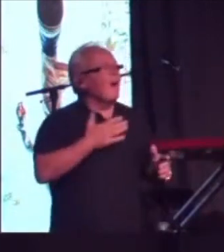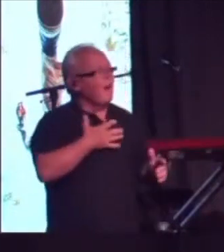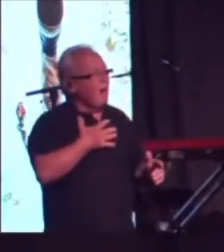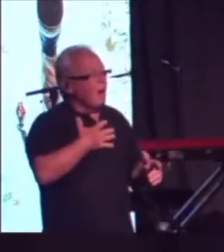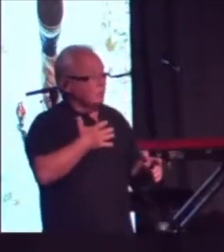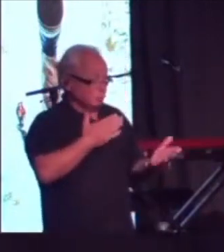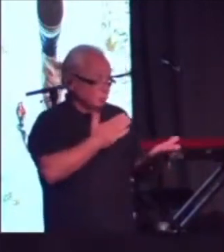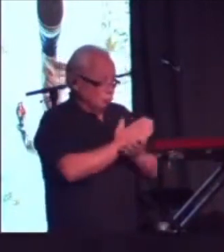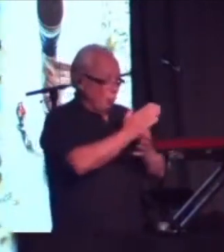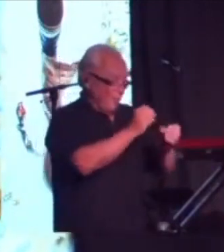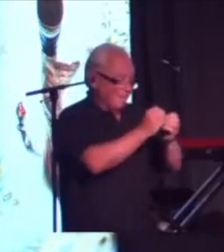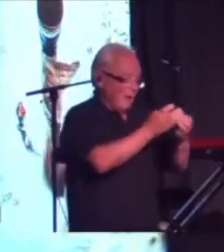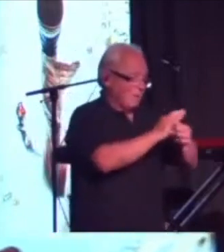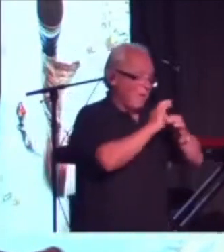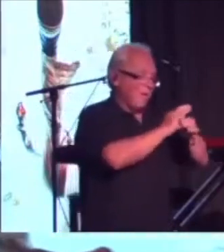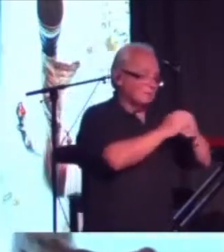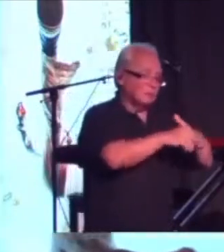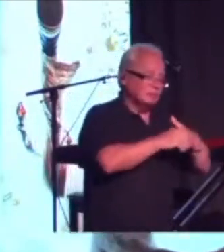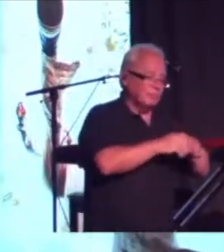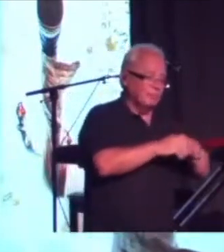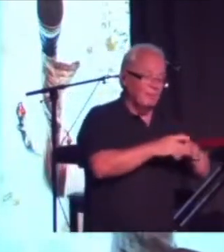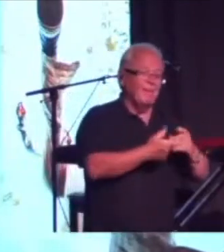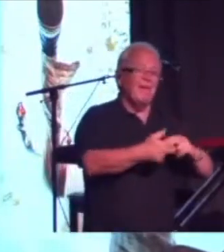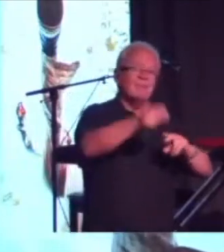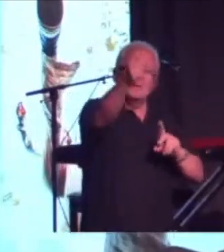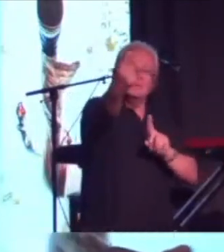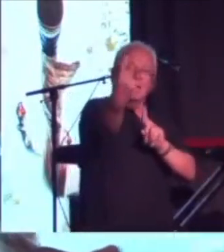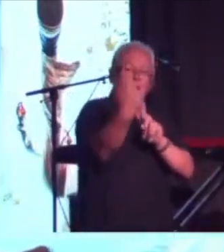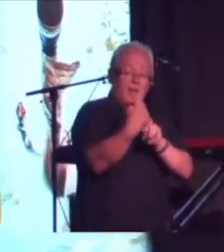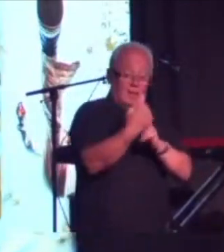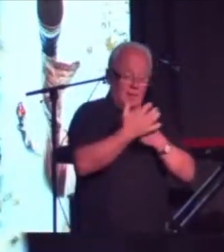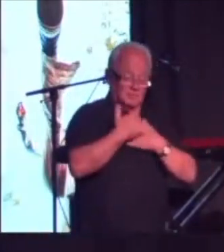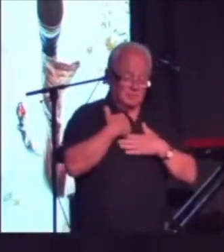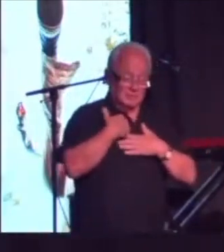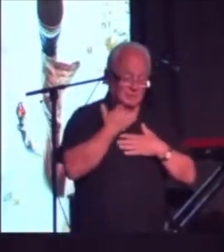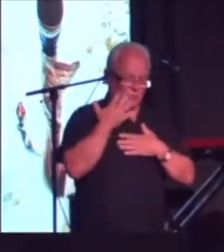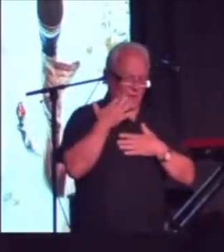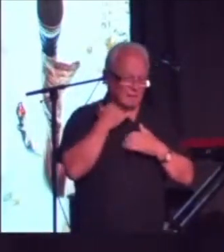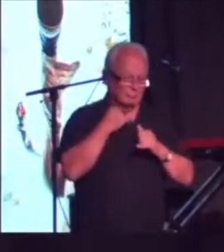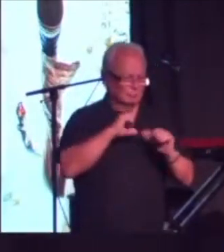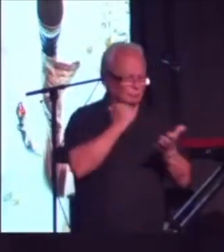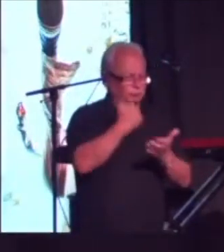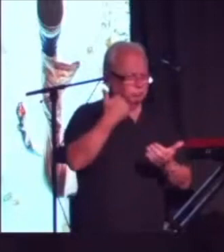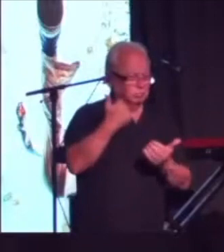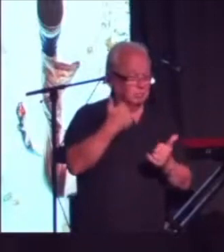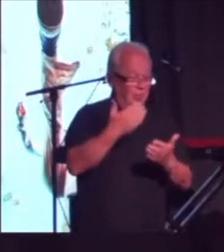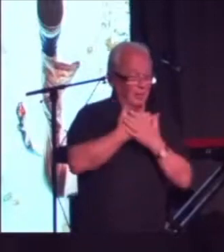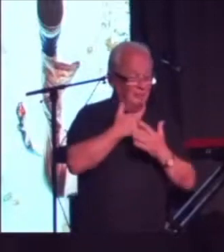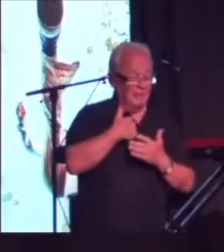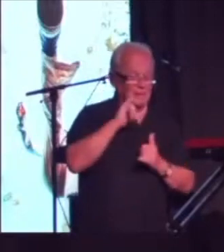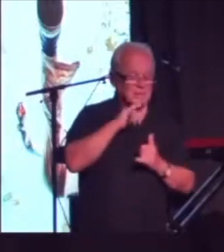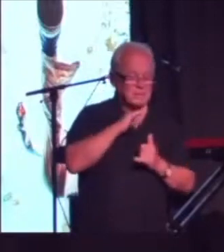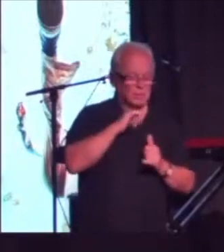biblical friendship is not will a person love you at your worst, it's will they celebrate you at your best. Will they be there at your